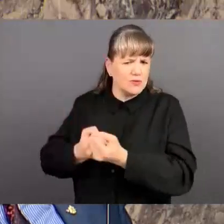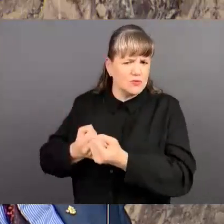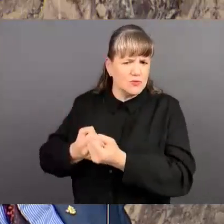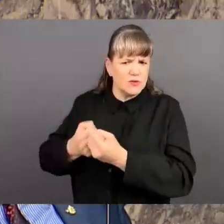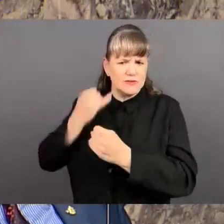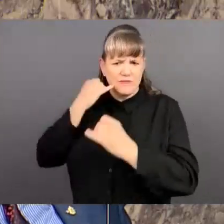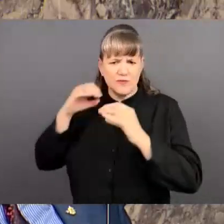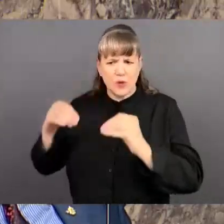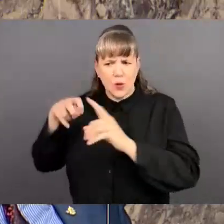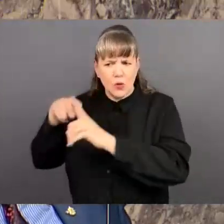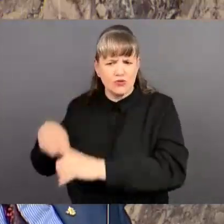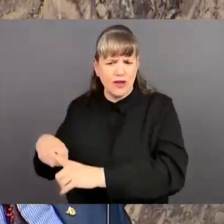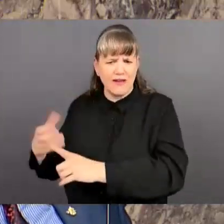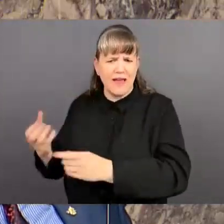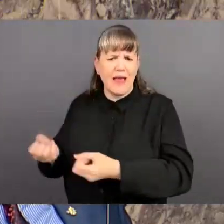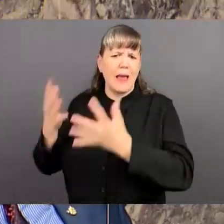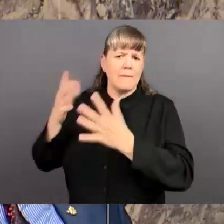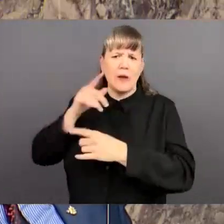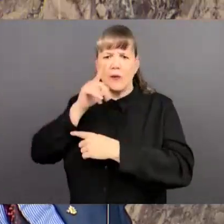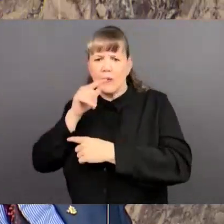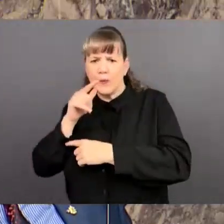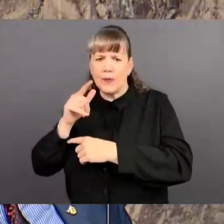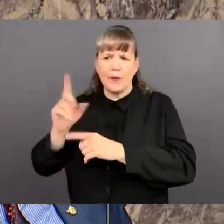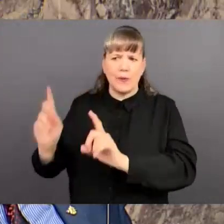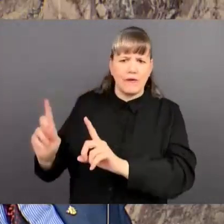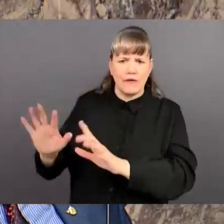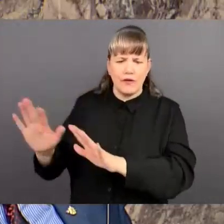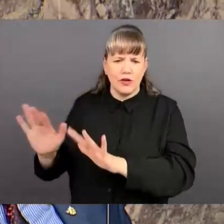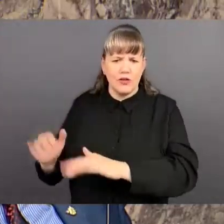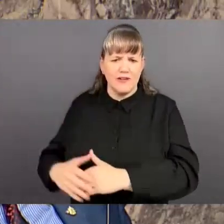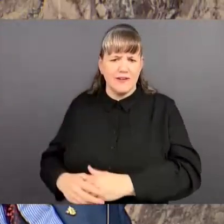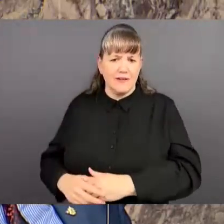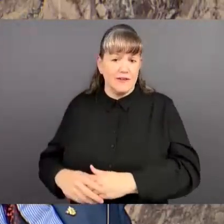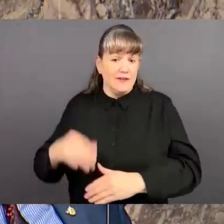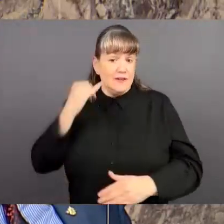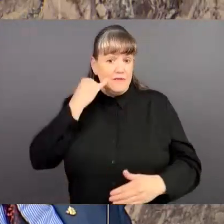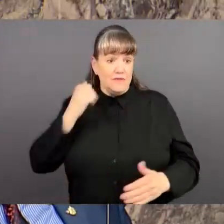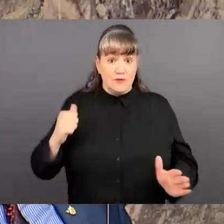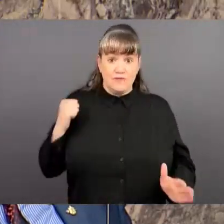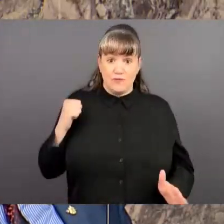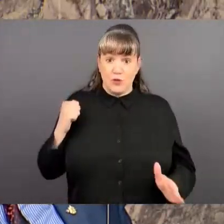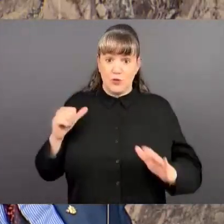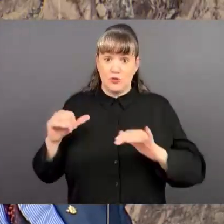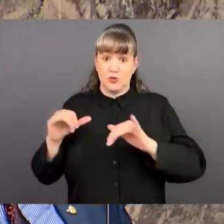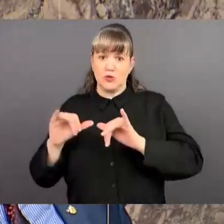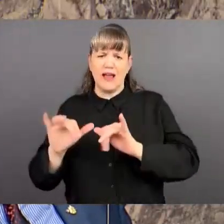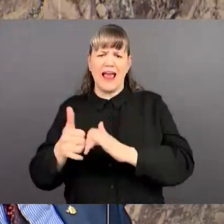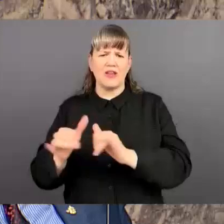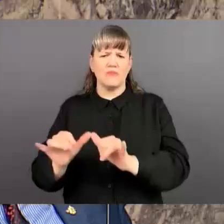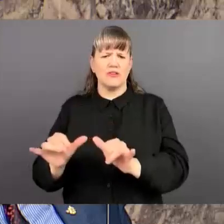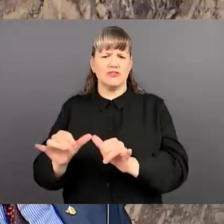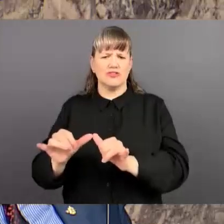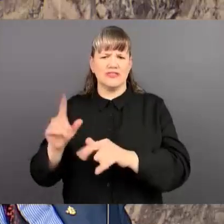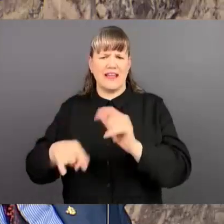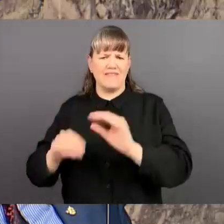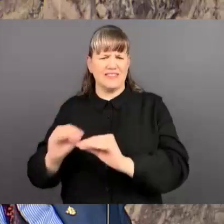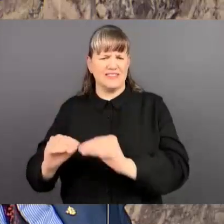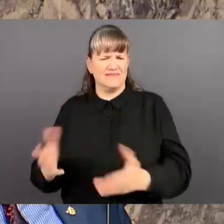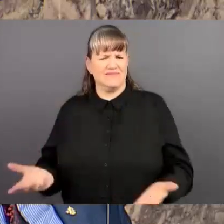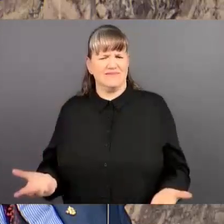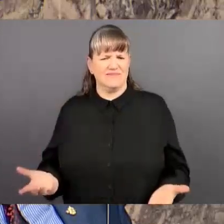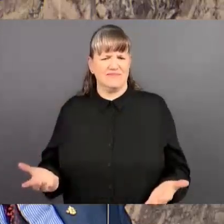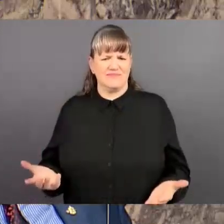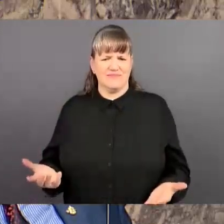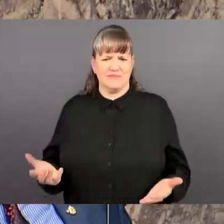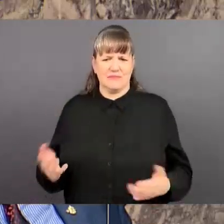are, because you can't fix what you refuse to measure. Mental health care in BC is a broken system that's been propped up by slogans and platitudes, and people are